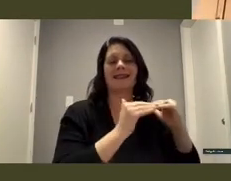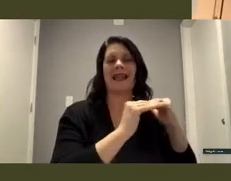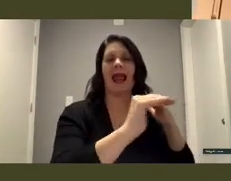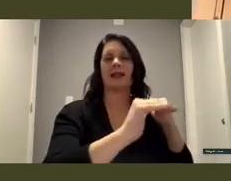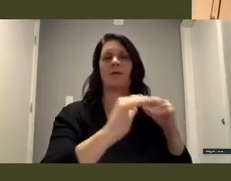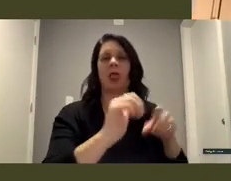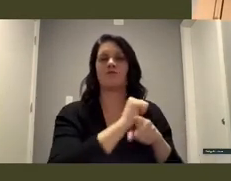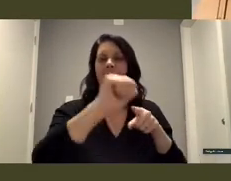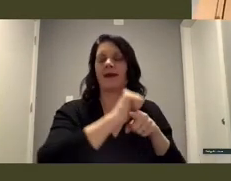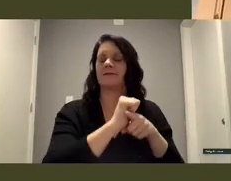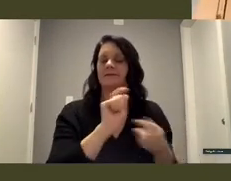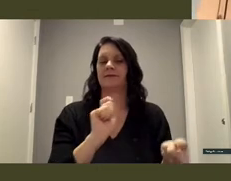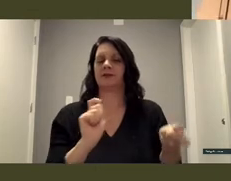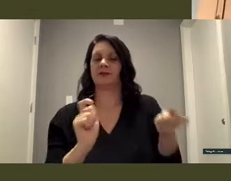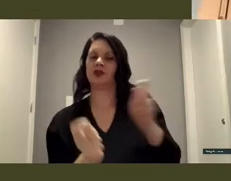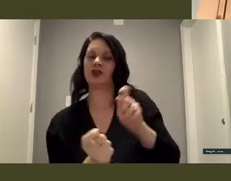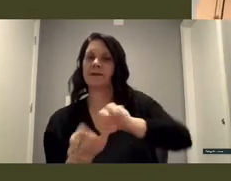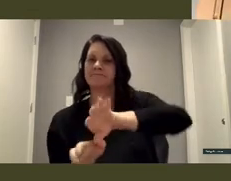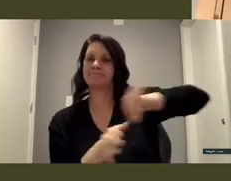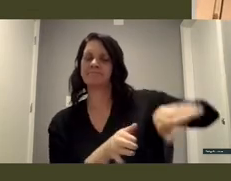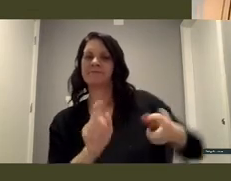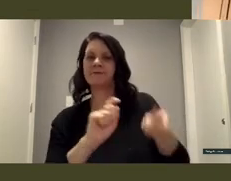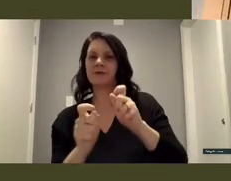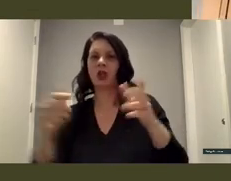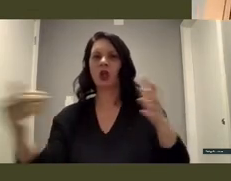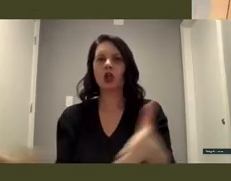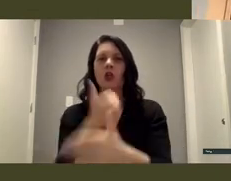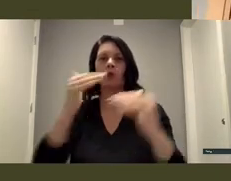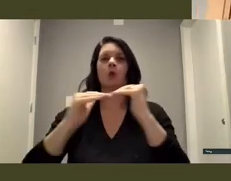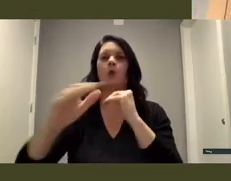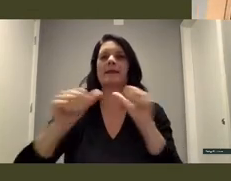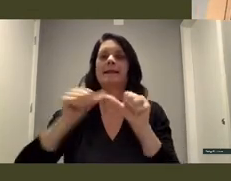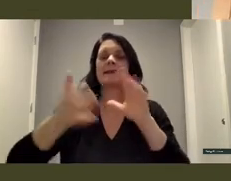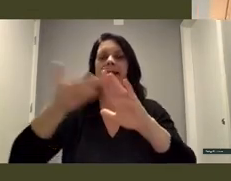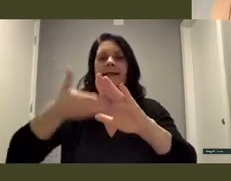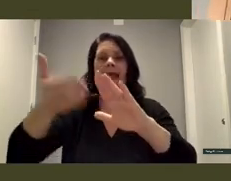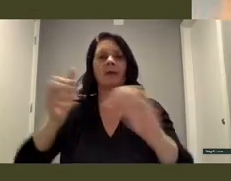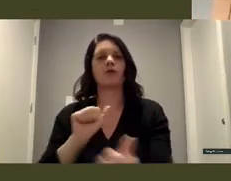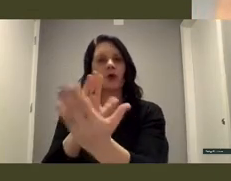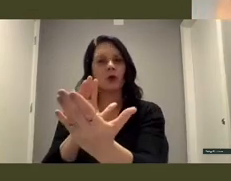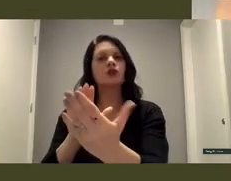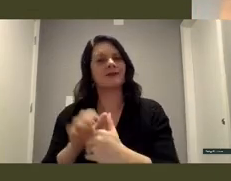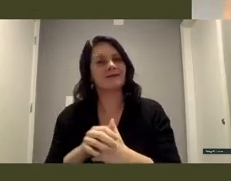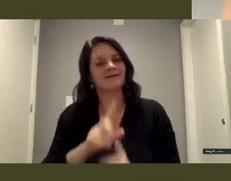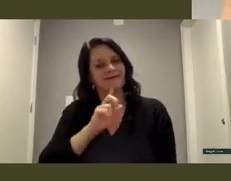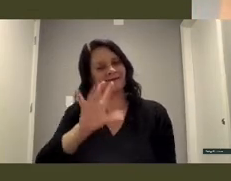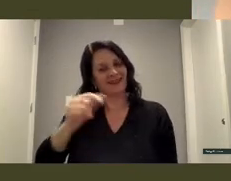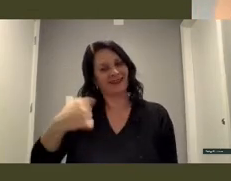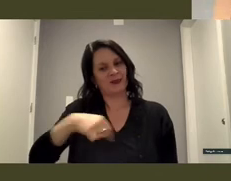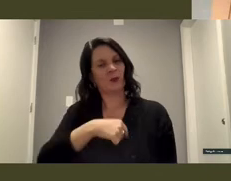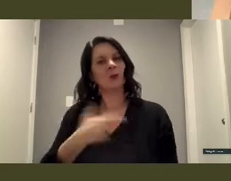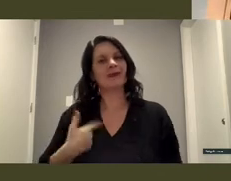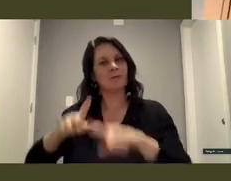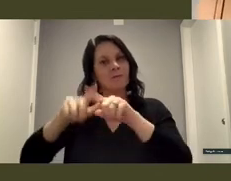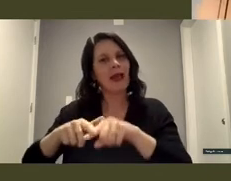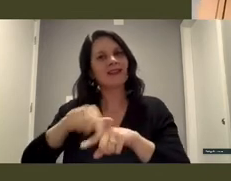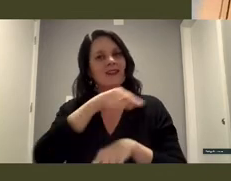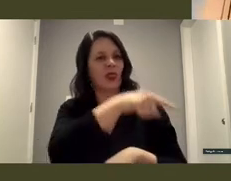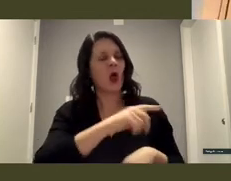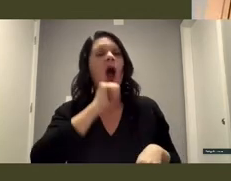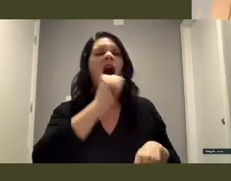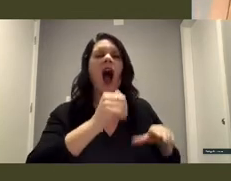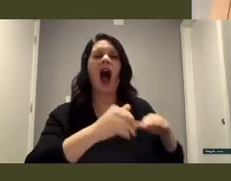way and giving way to more sustainable approaches. We've become so dependent on these unsustainable practices, and it